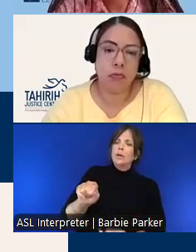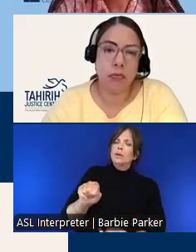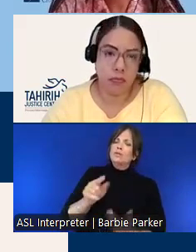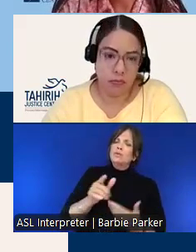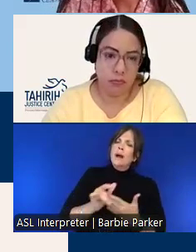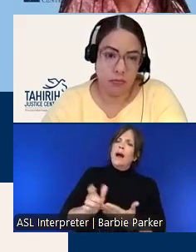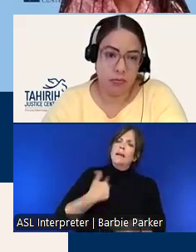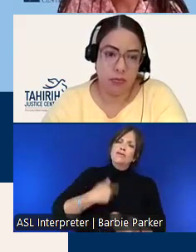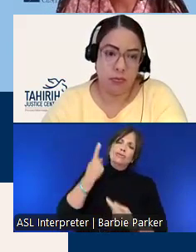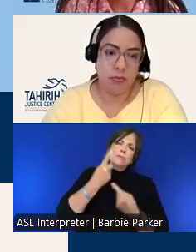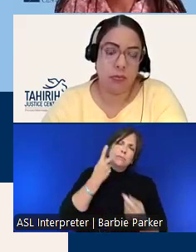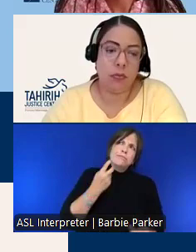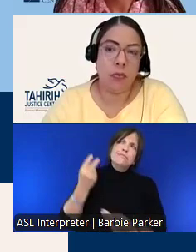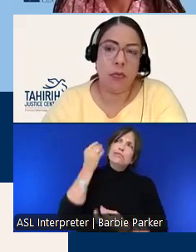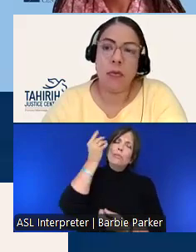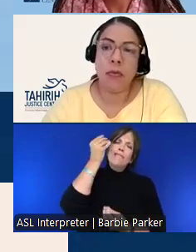been covered up until now.